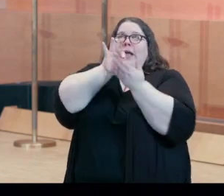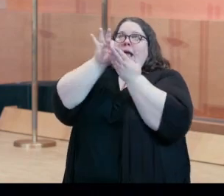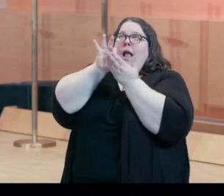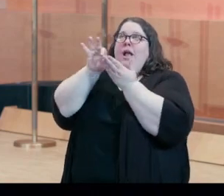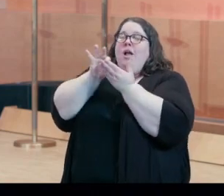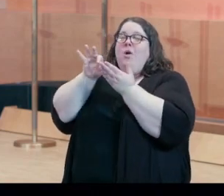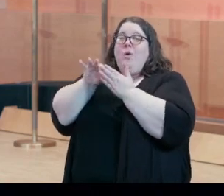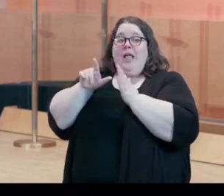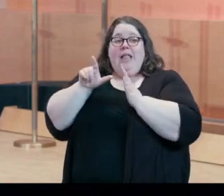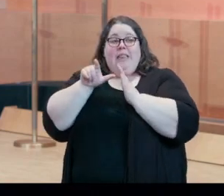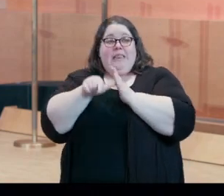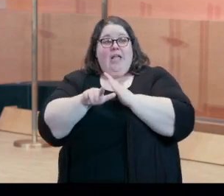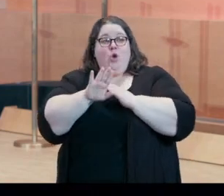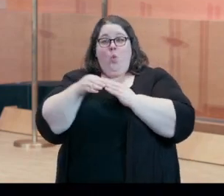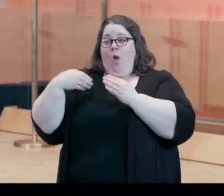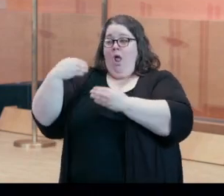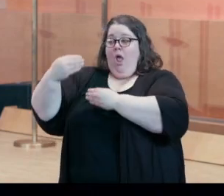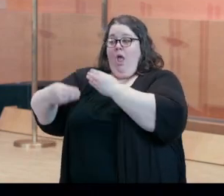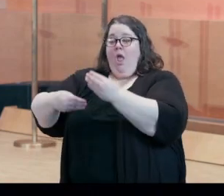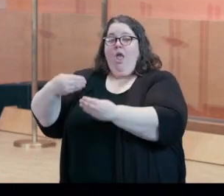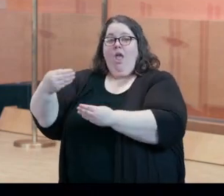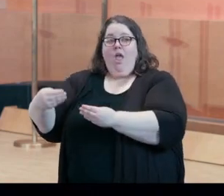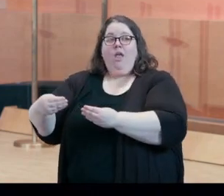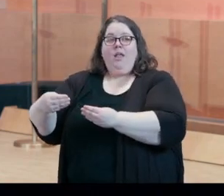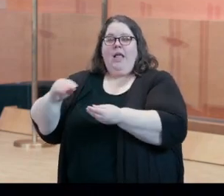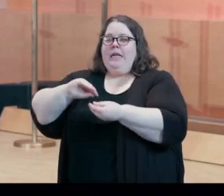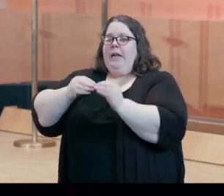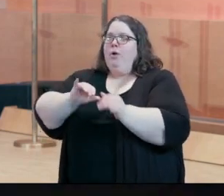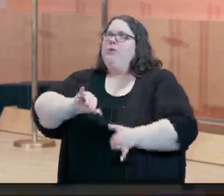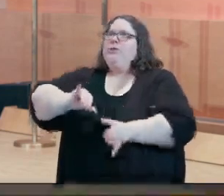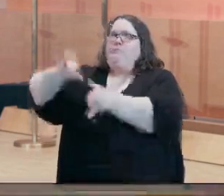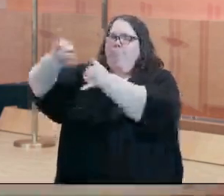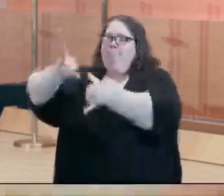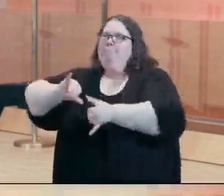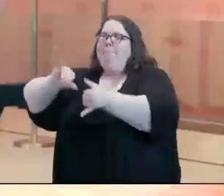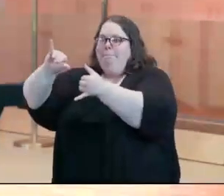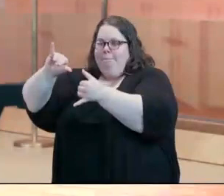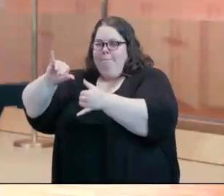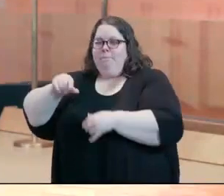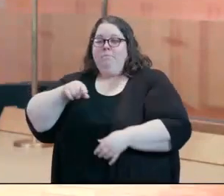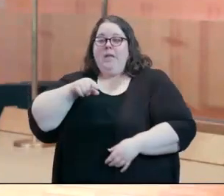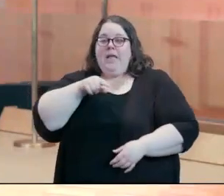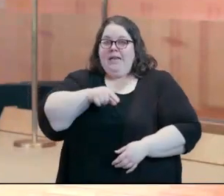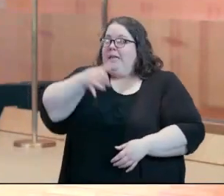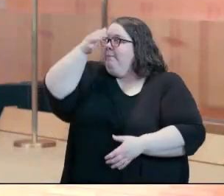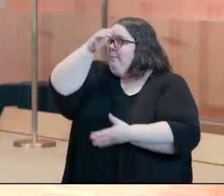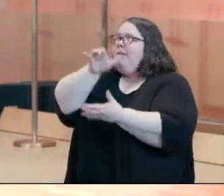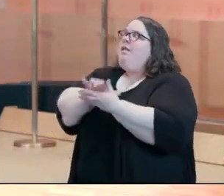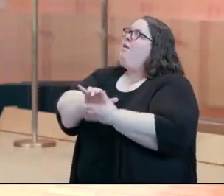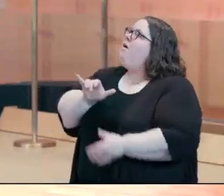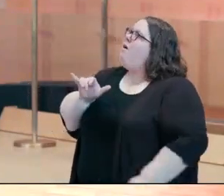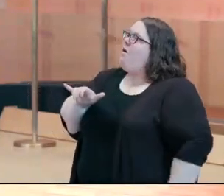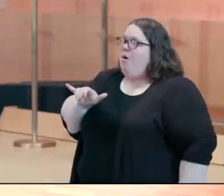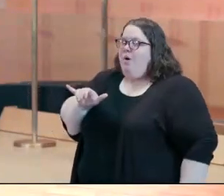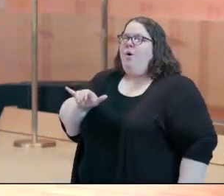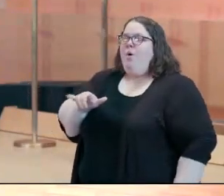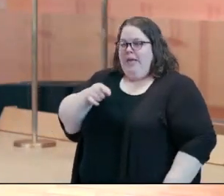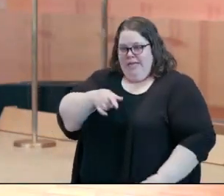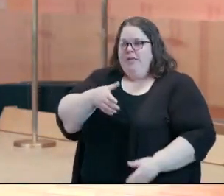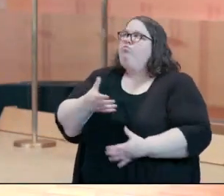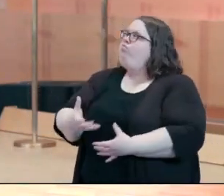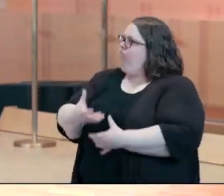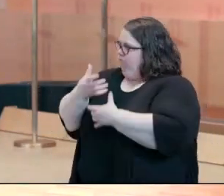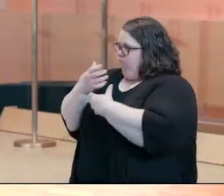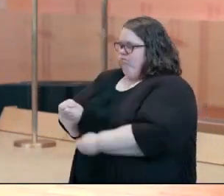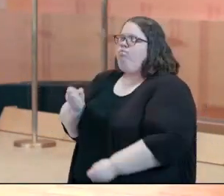how many descendants you will have." And Abram believes him. He trusts